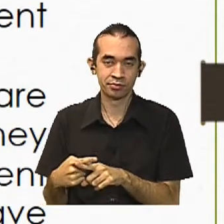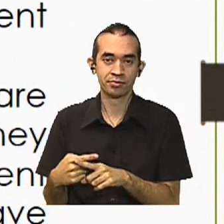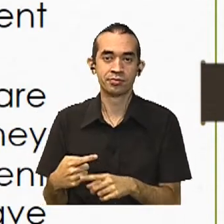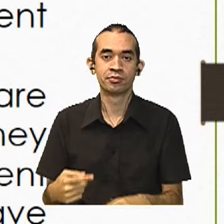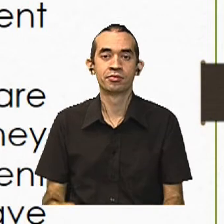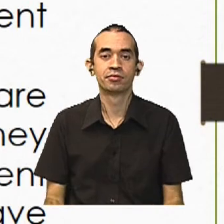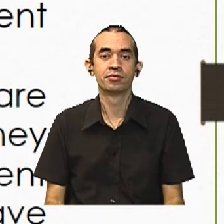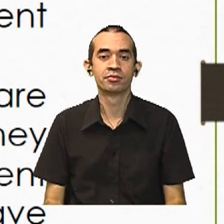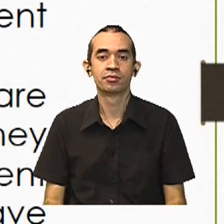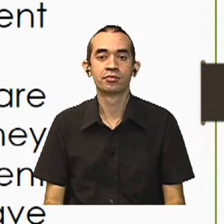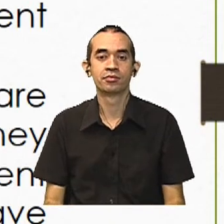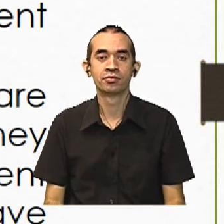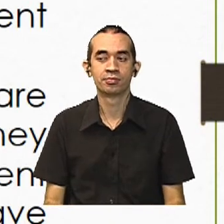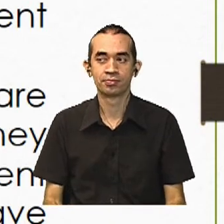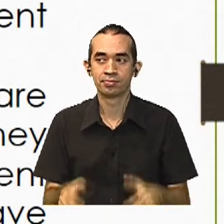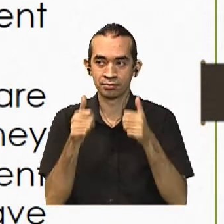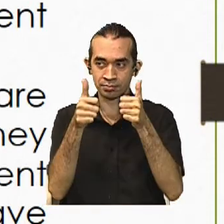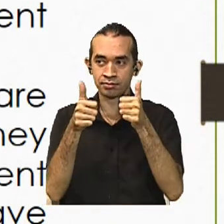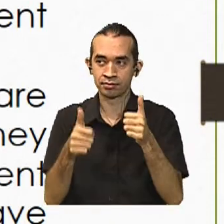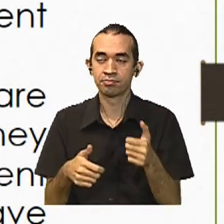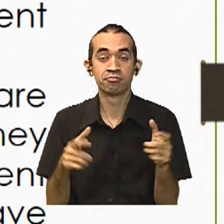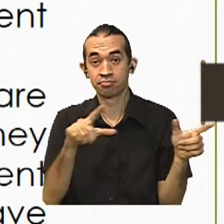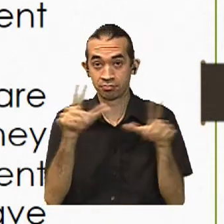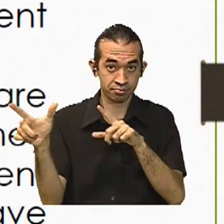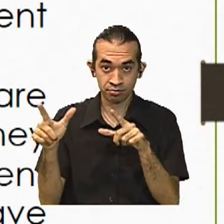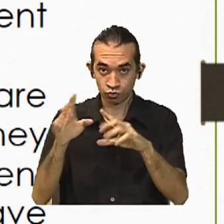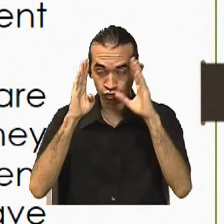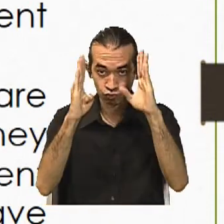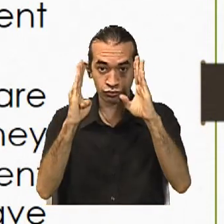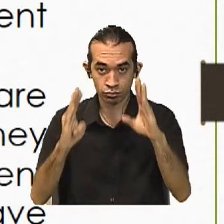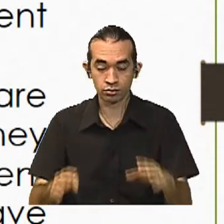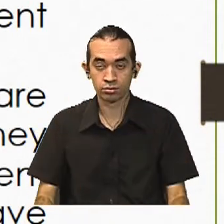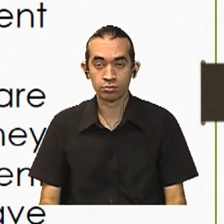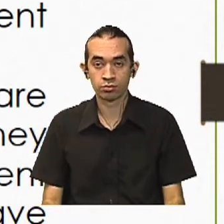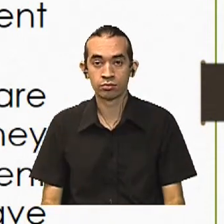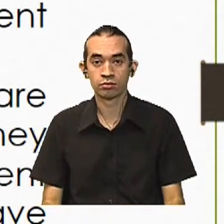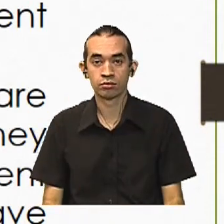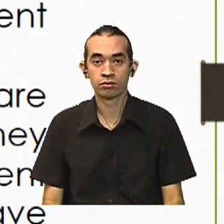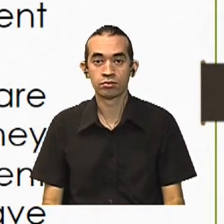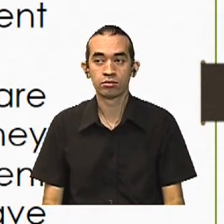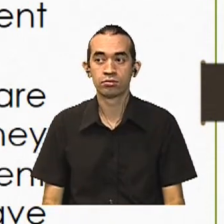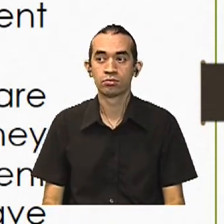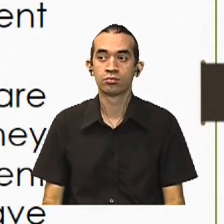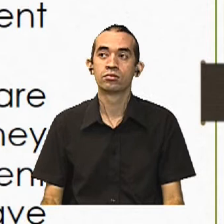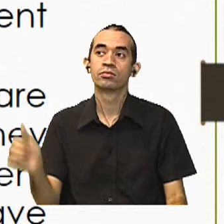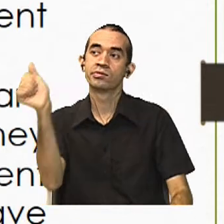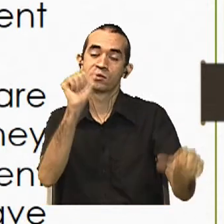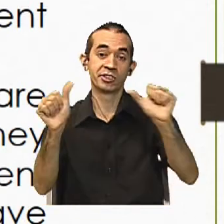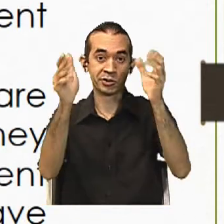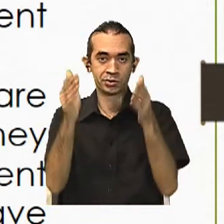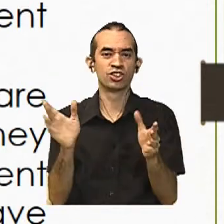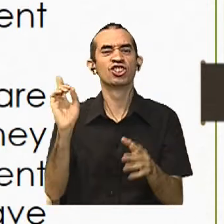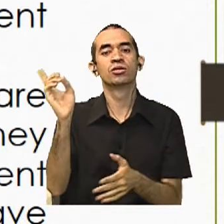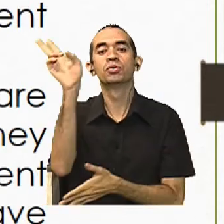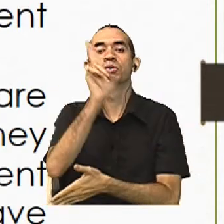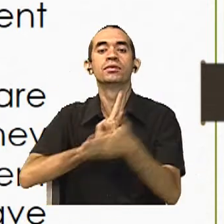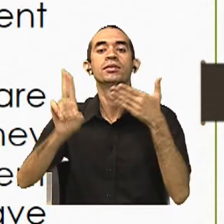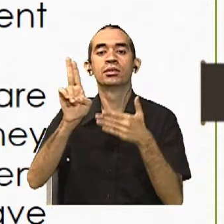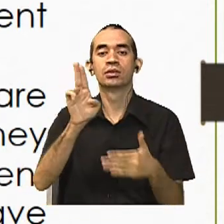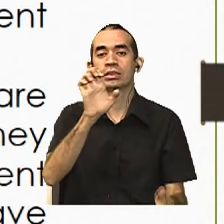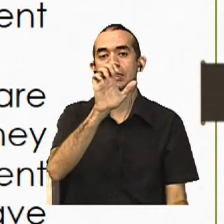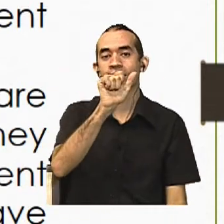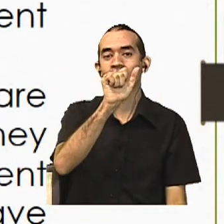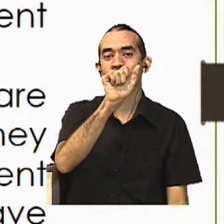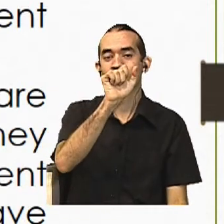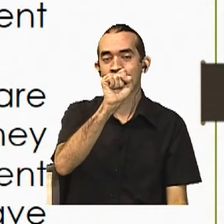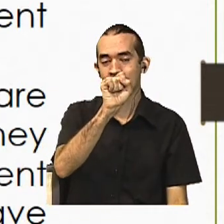each question. Okay, ready? Pay attention. Scientists at the University of East